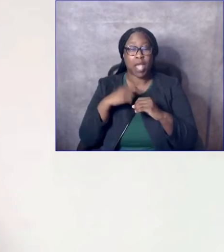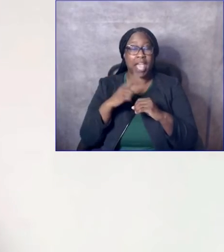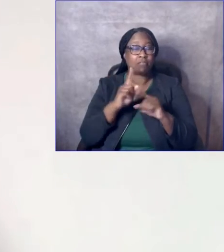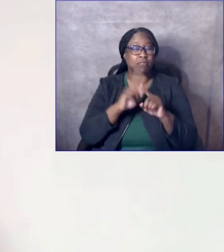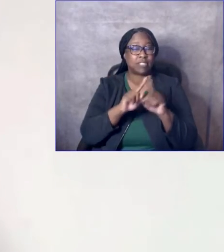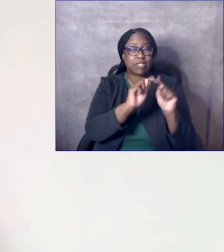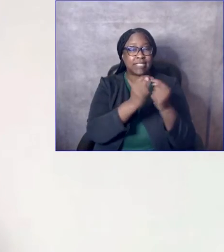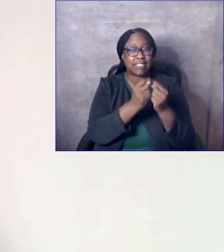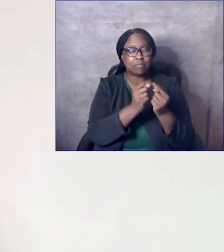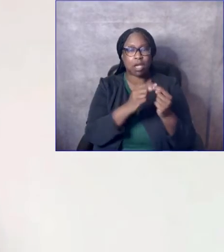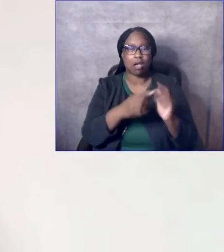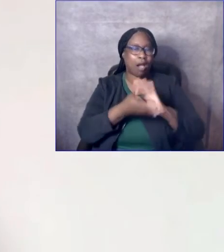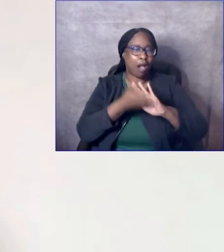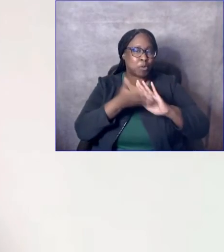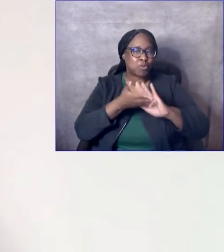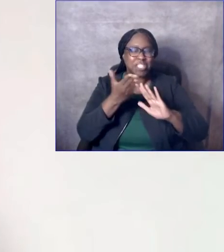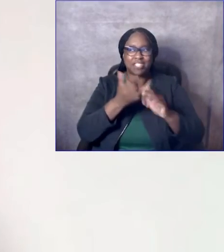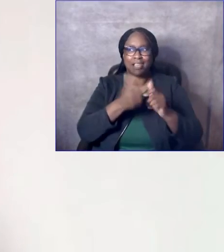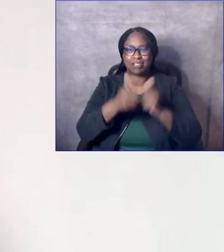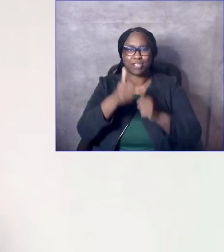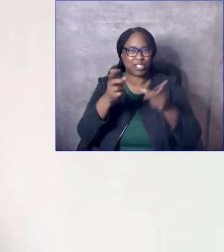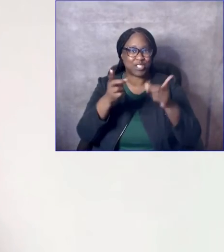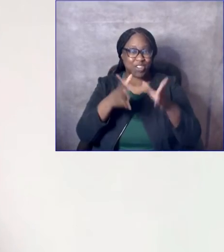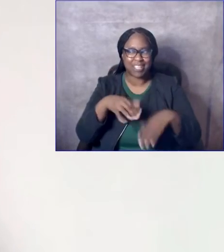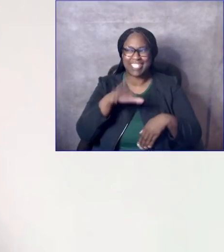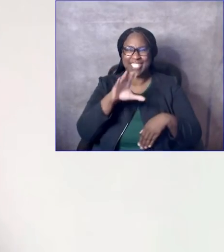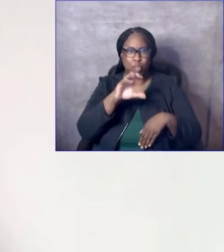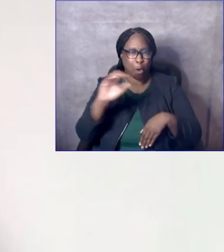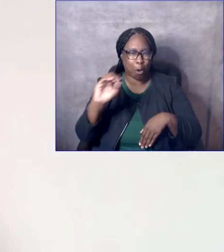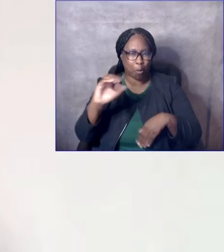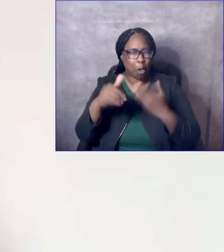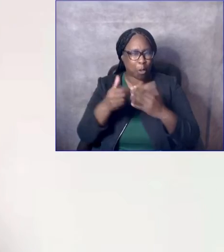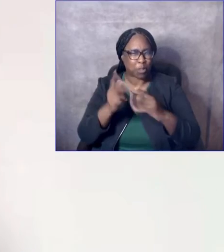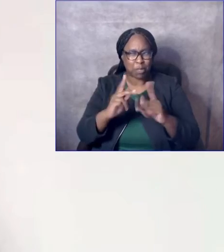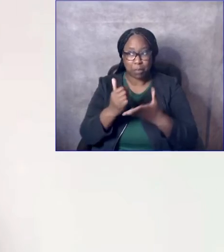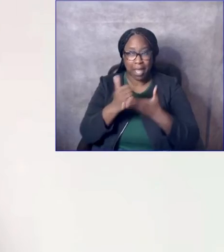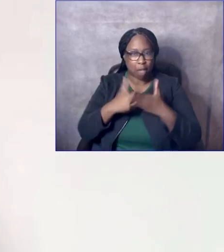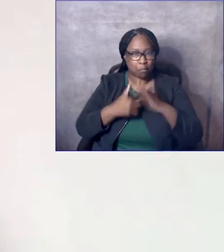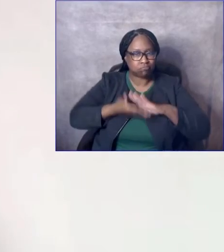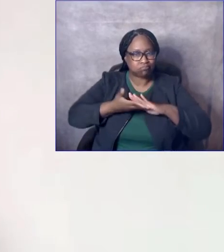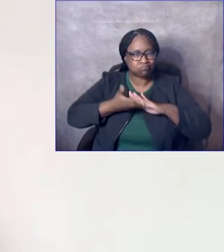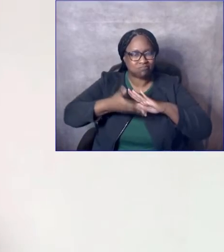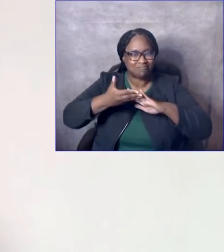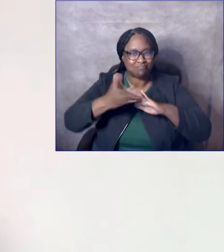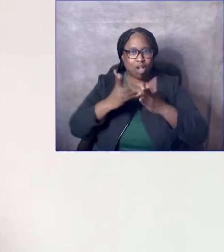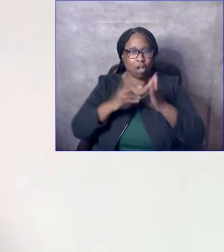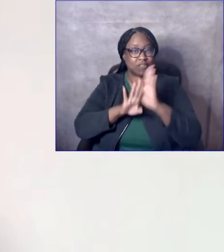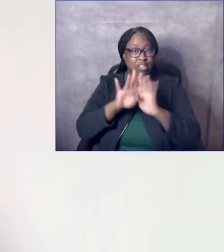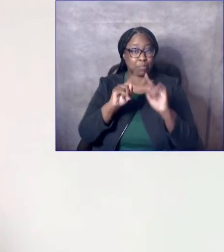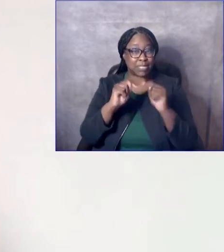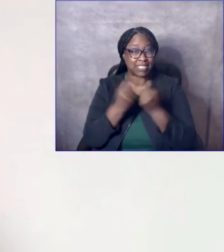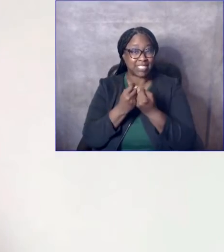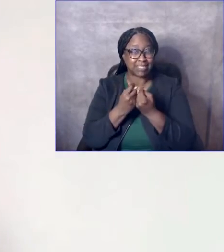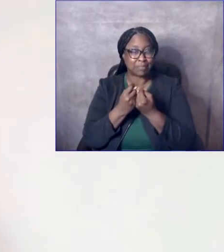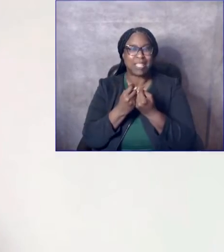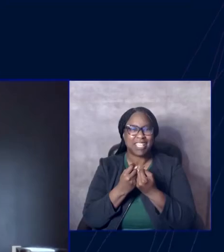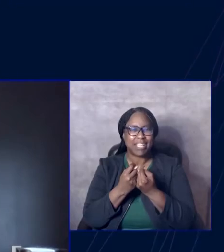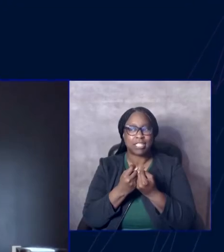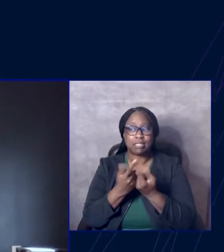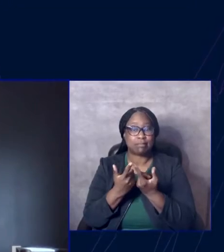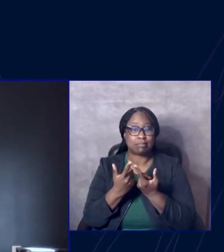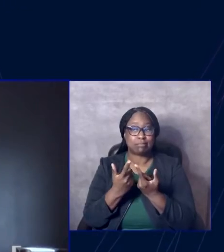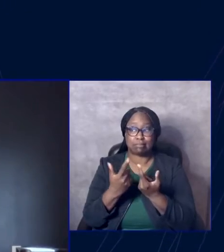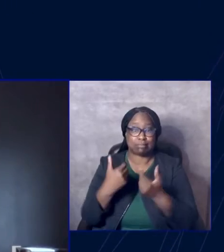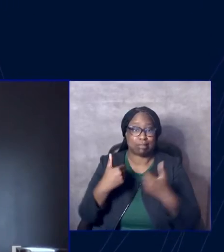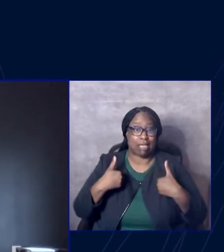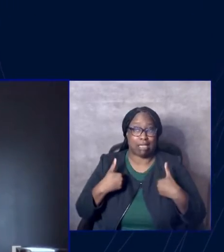team, without our executive director, our COO, all the folks that keep us running, our development team that allows us to have the funds to do this work.